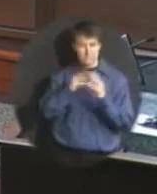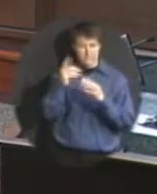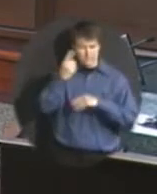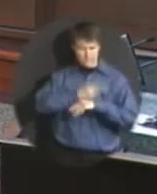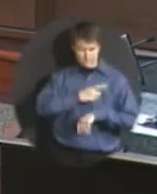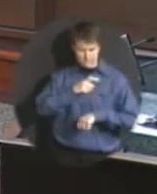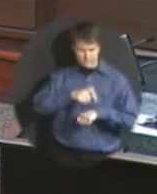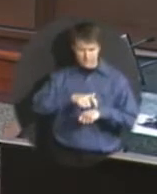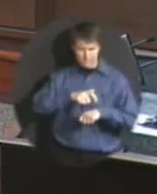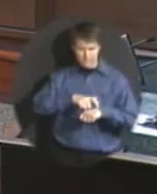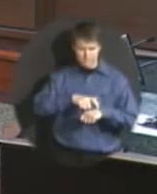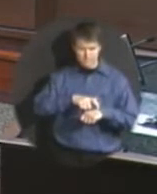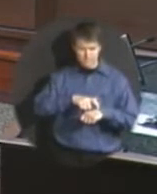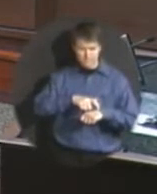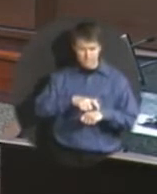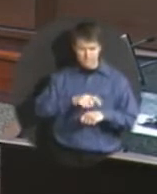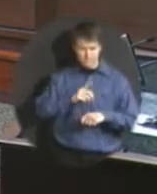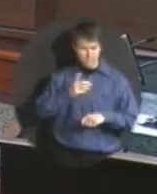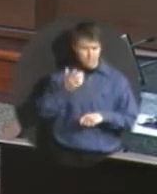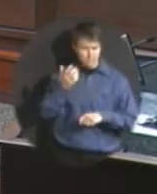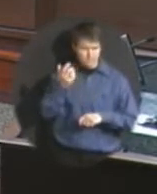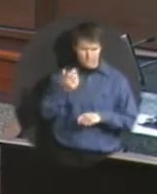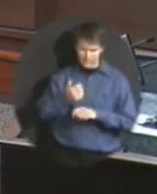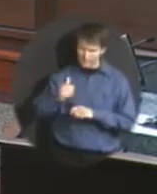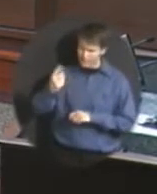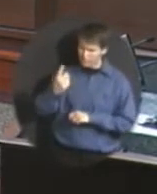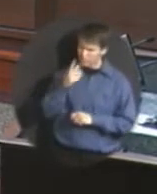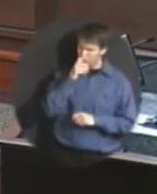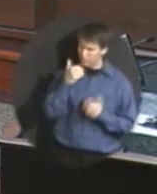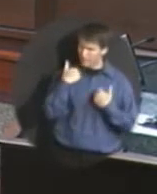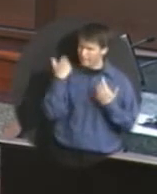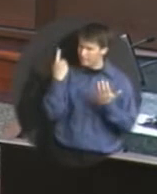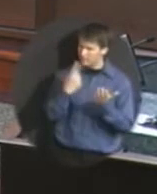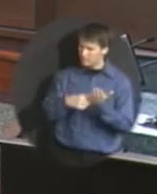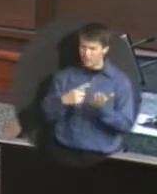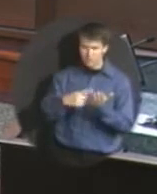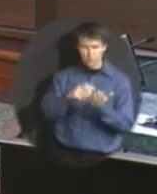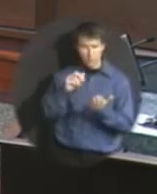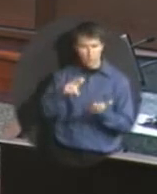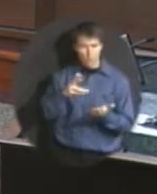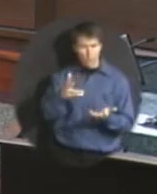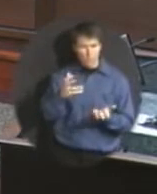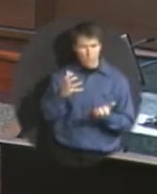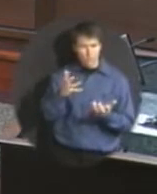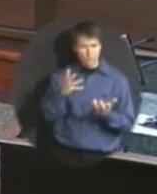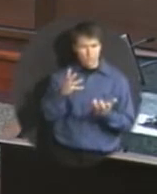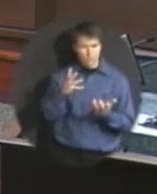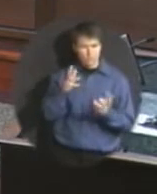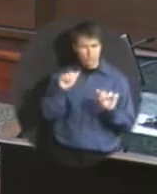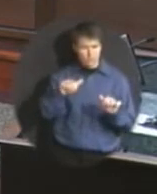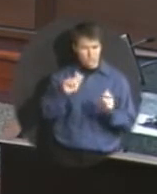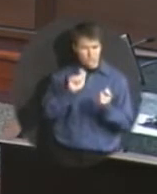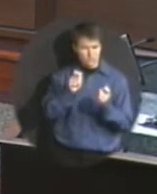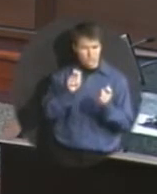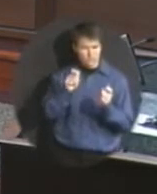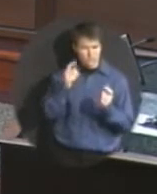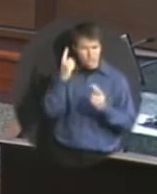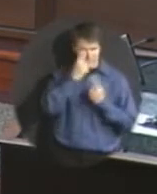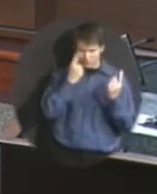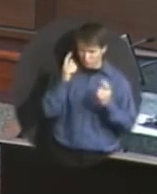times. Is there anyone who has some discussion or would like to possibly consider changing our meeting dates or